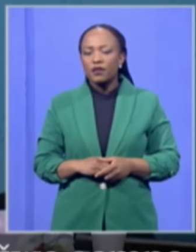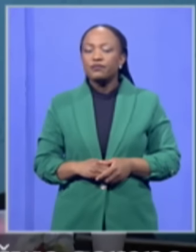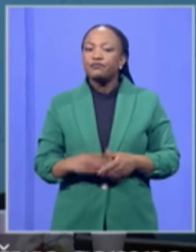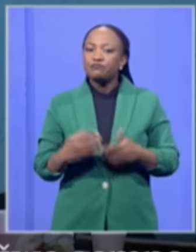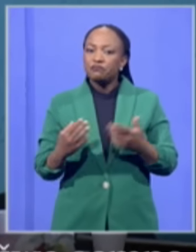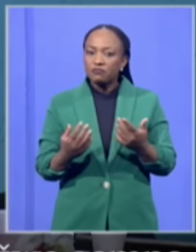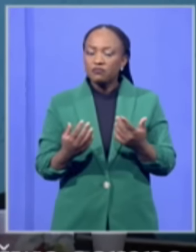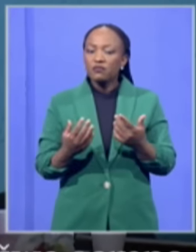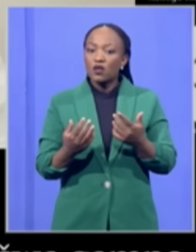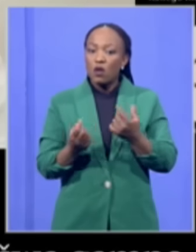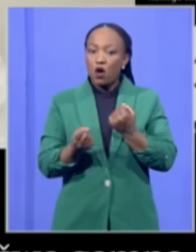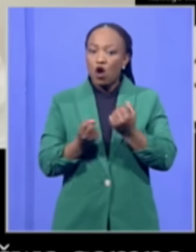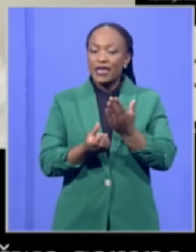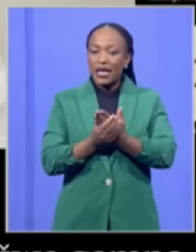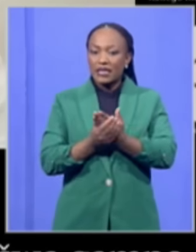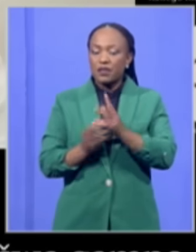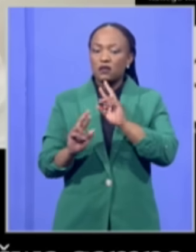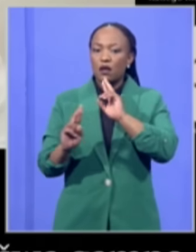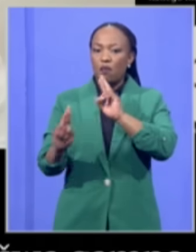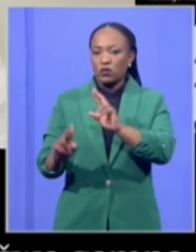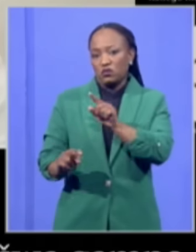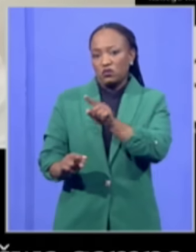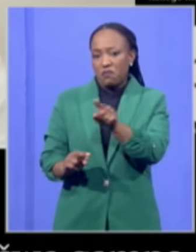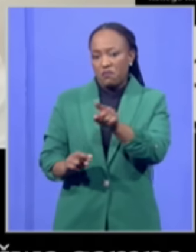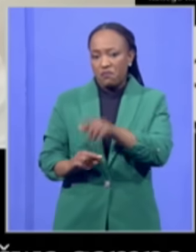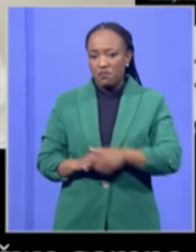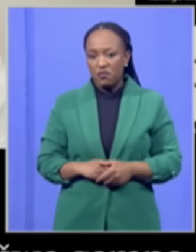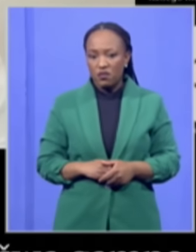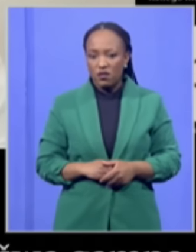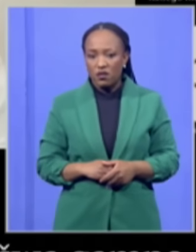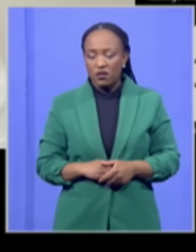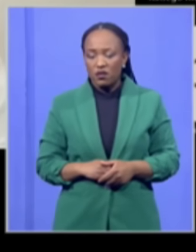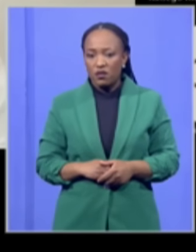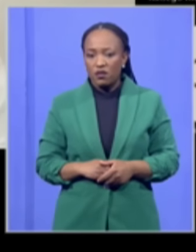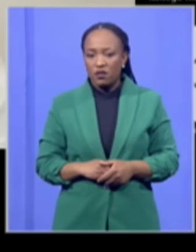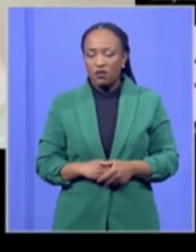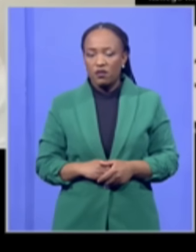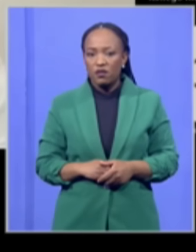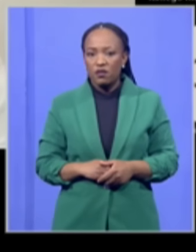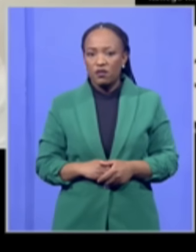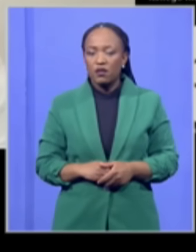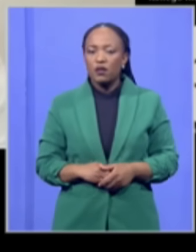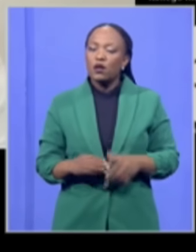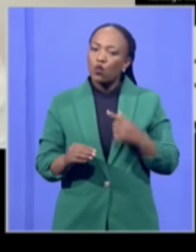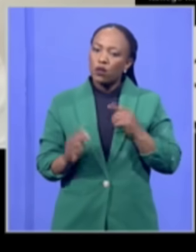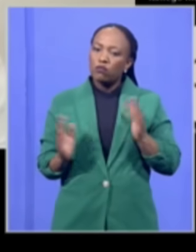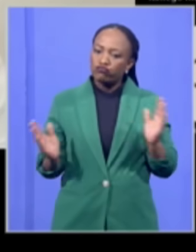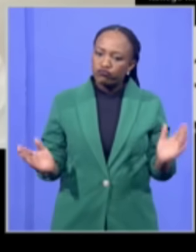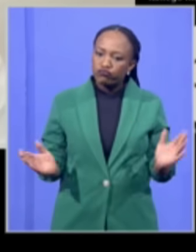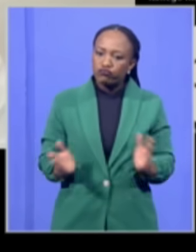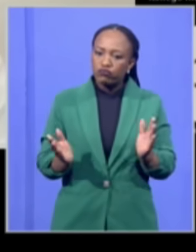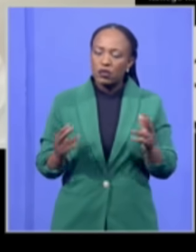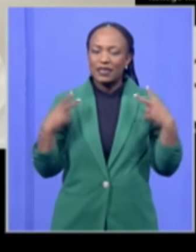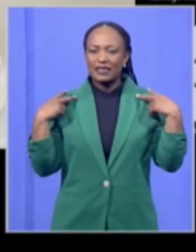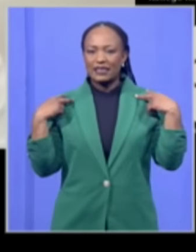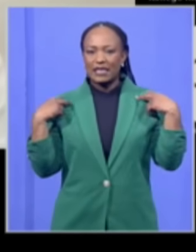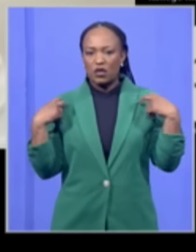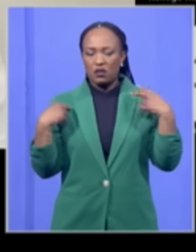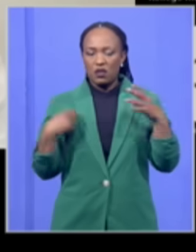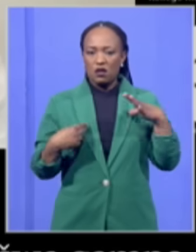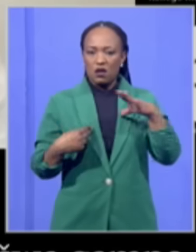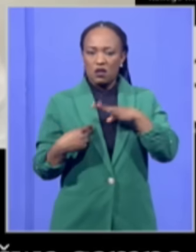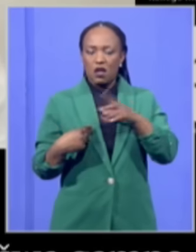kwa go bona. We also encourage security officers to belong to trade